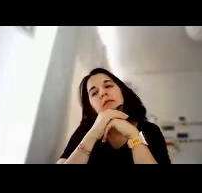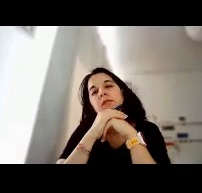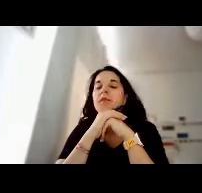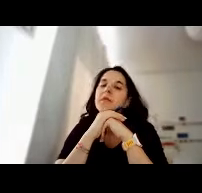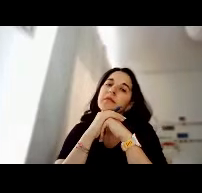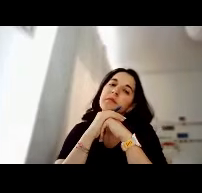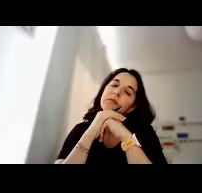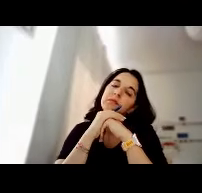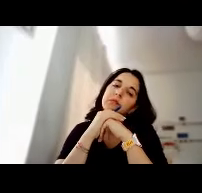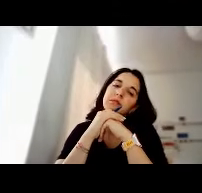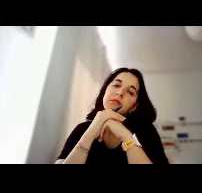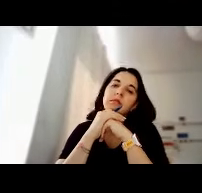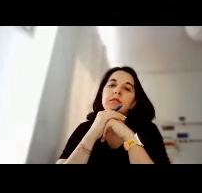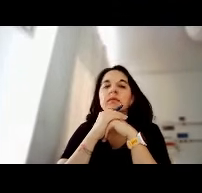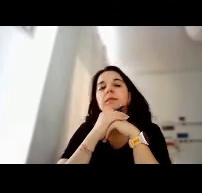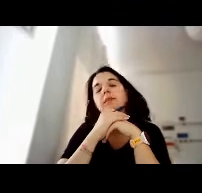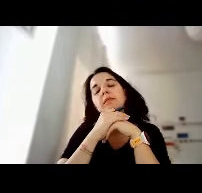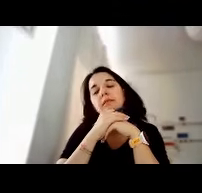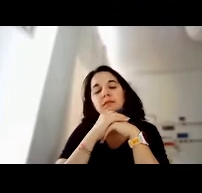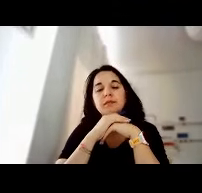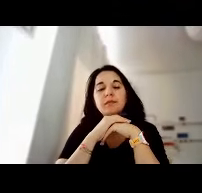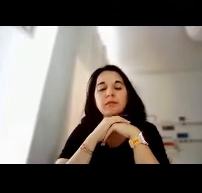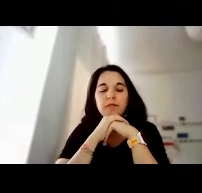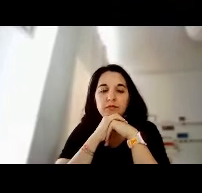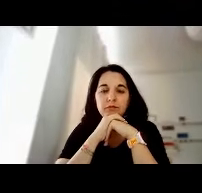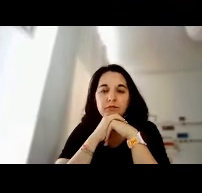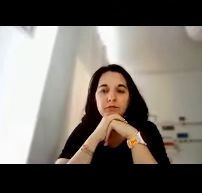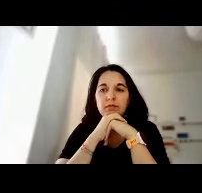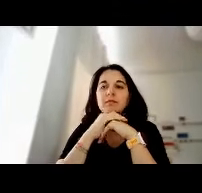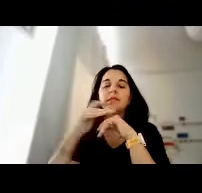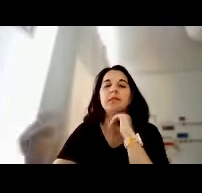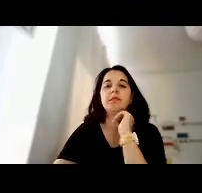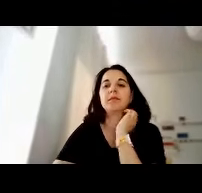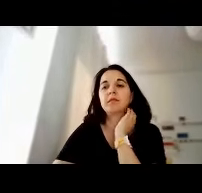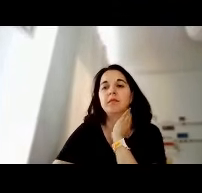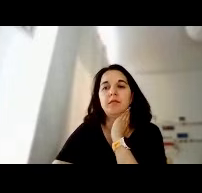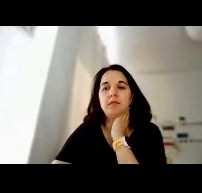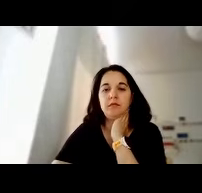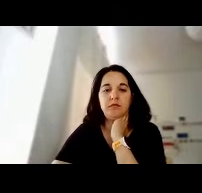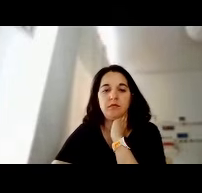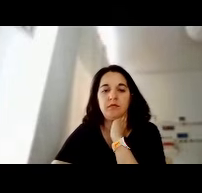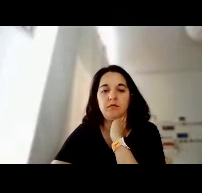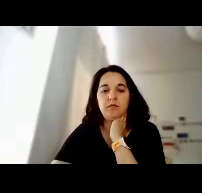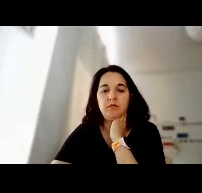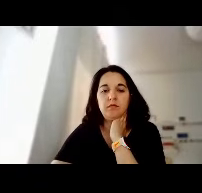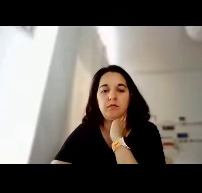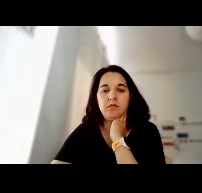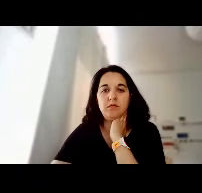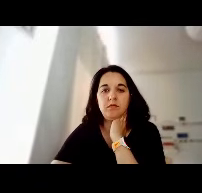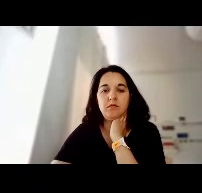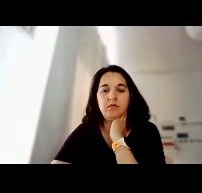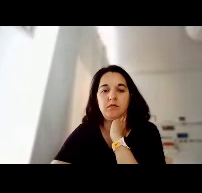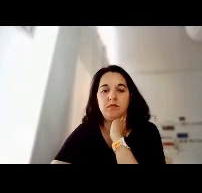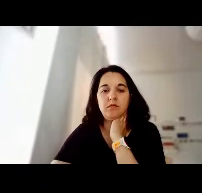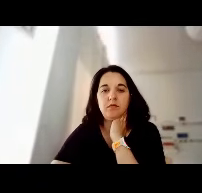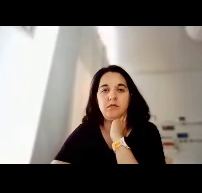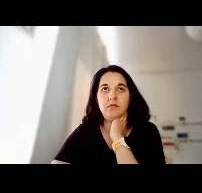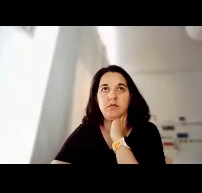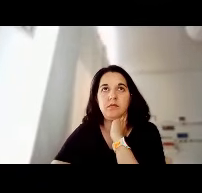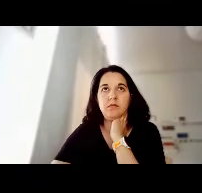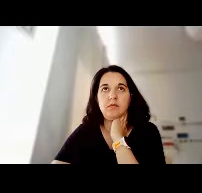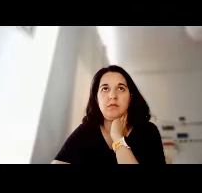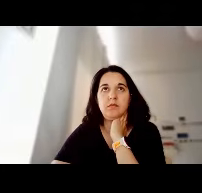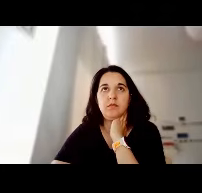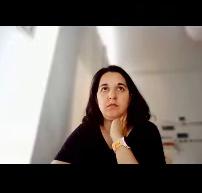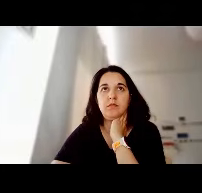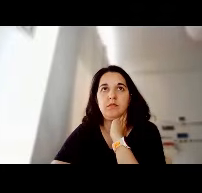out to be counted? This one's really interesting for me and kind of my current area of work. I'm writing a few pieces on kind